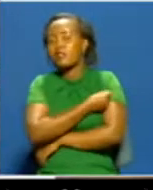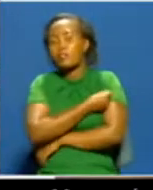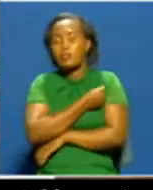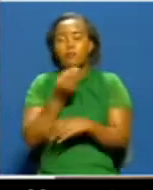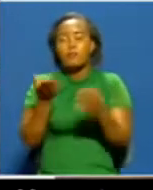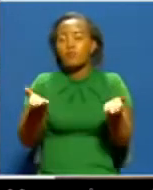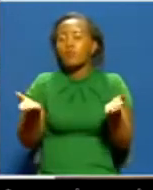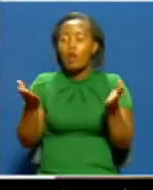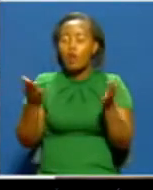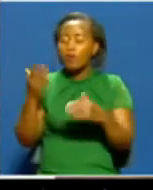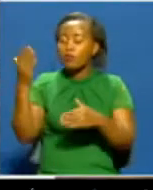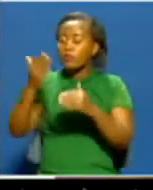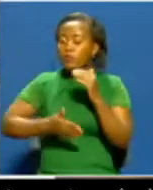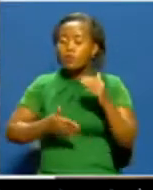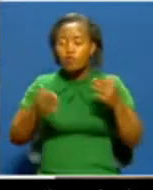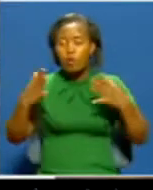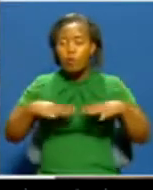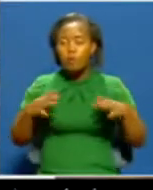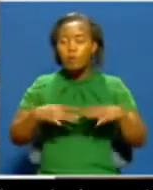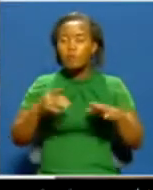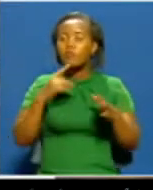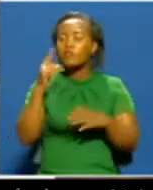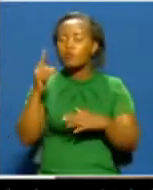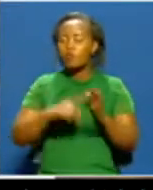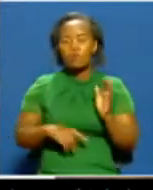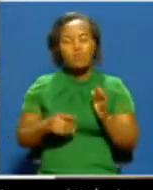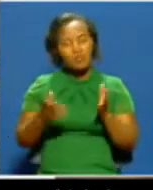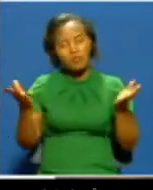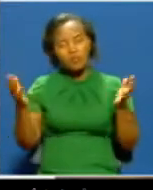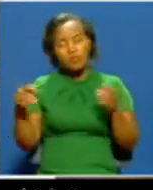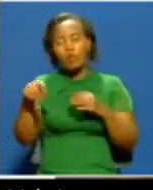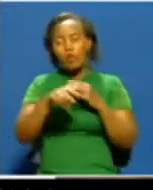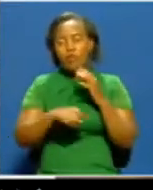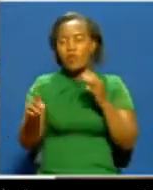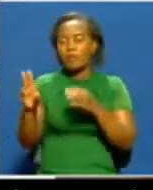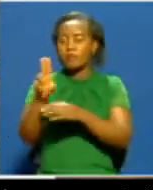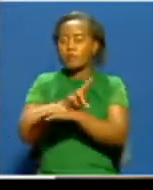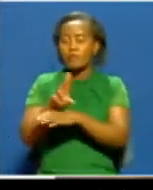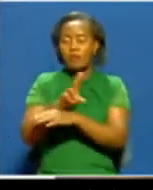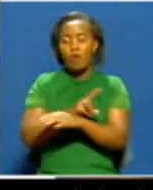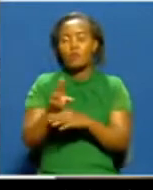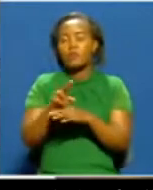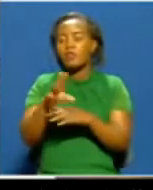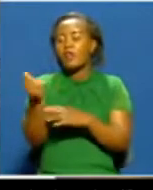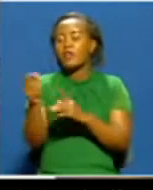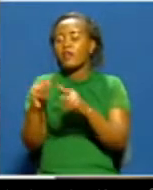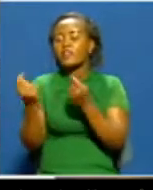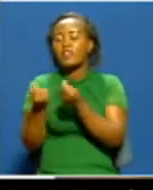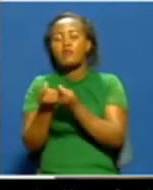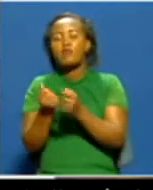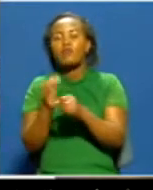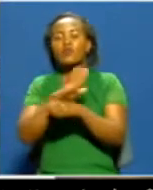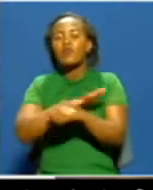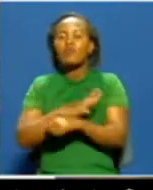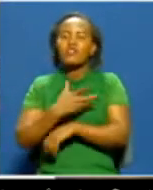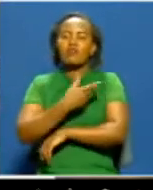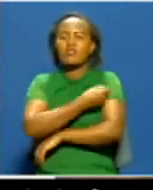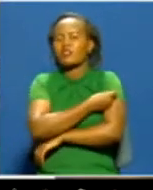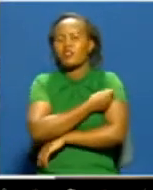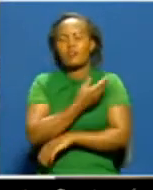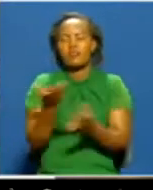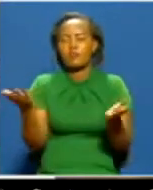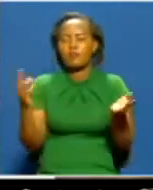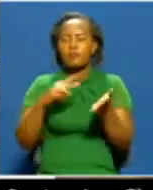people from telling them, well, that's okay, but if you have used Moderna, then you can't come into Britain. Yeah. So you